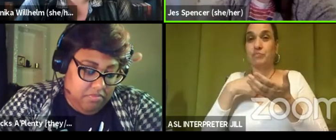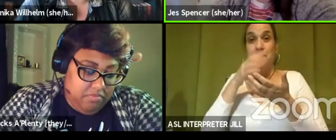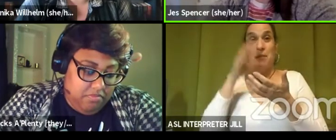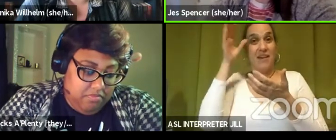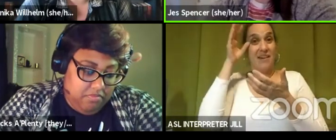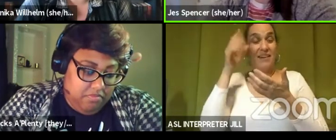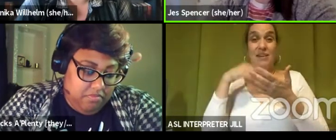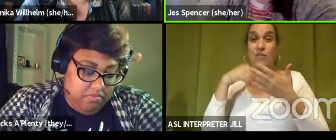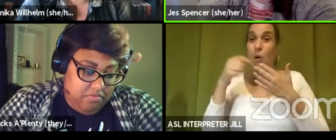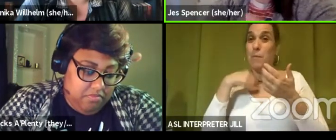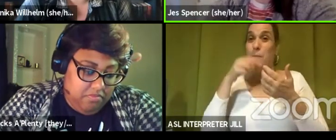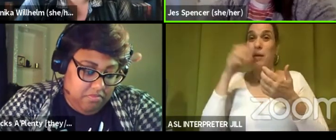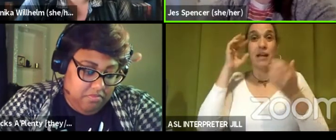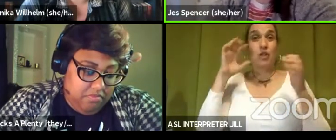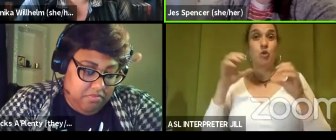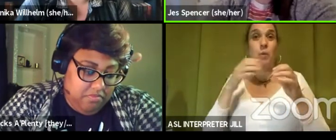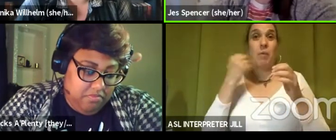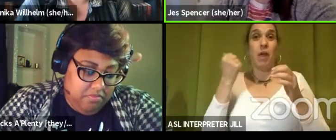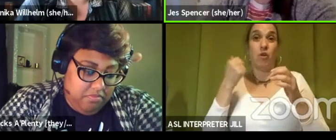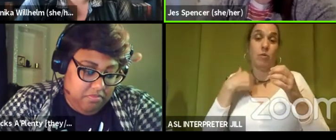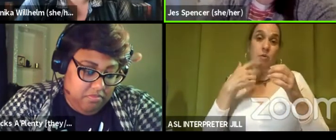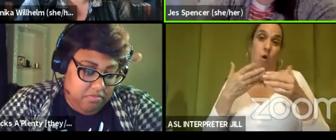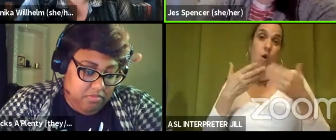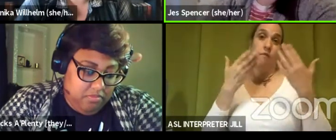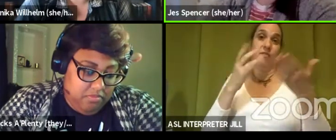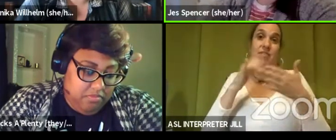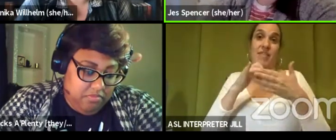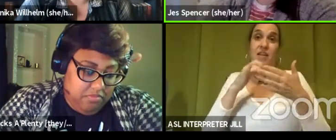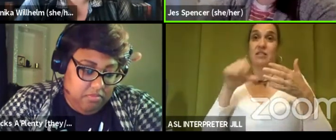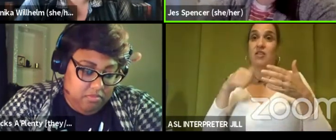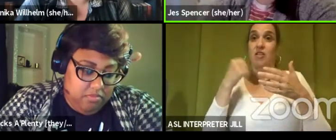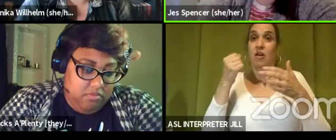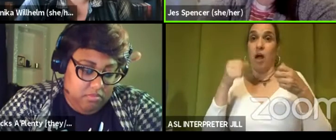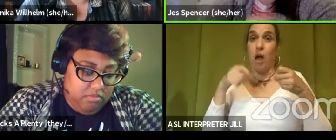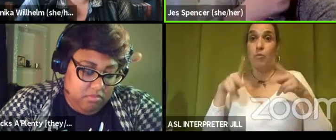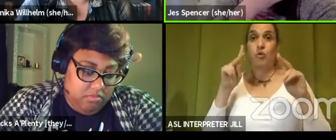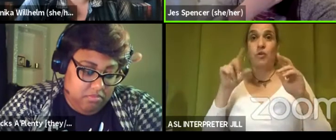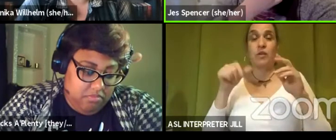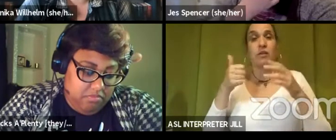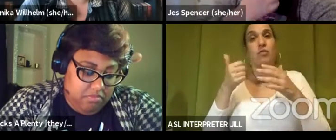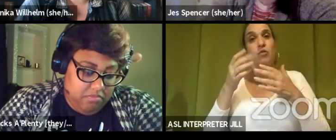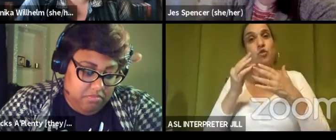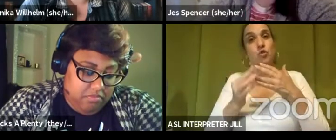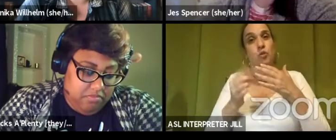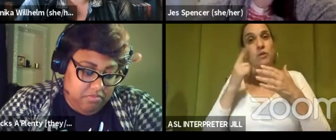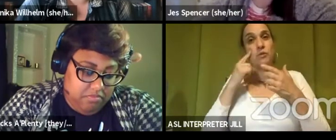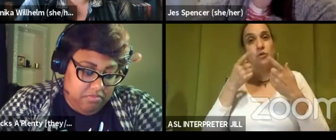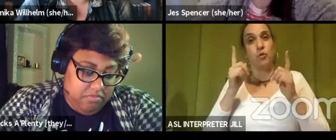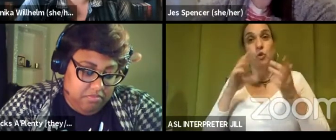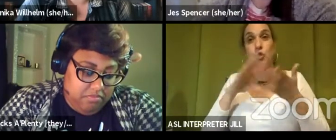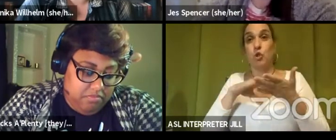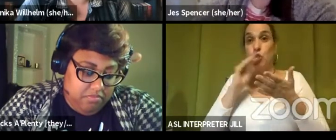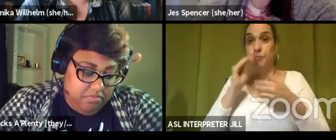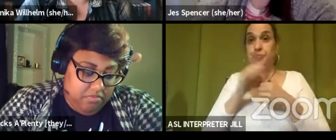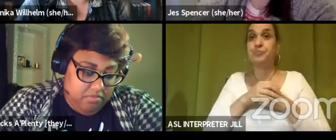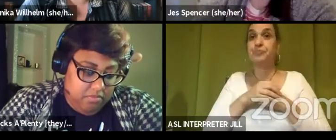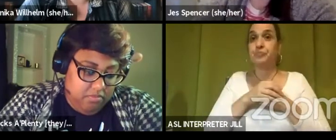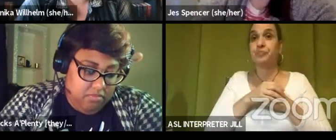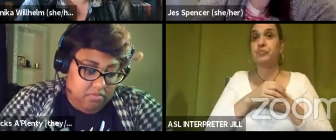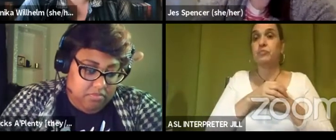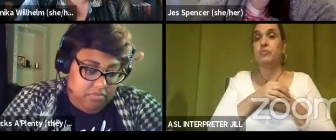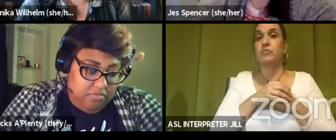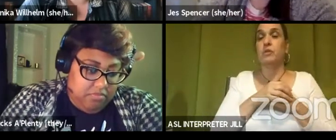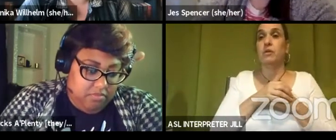as another opportunity to learn. Thank you. And I just